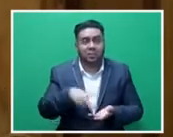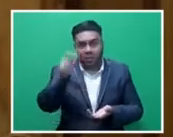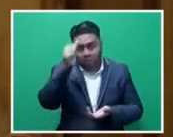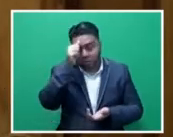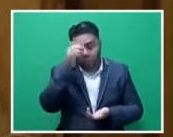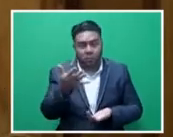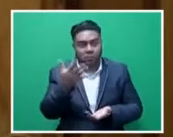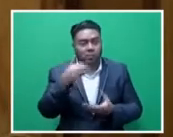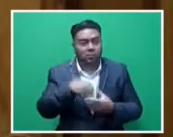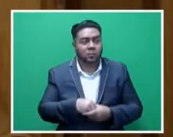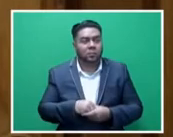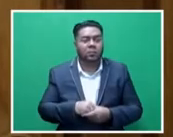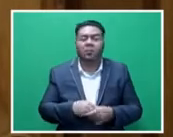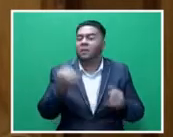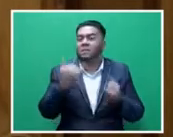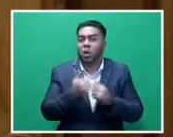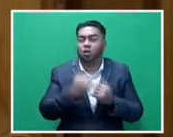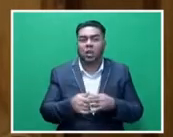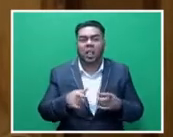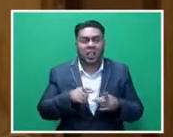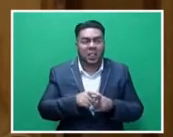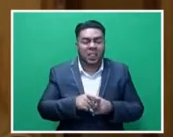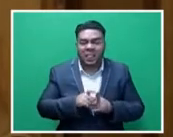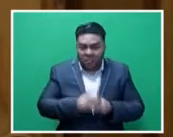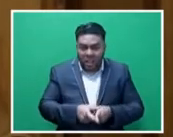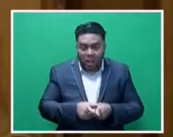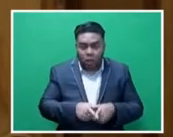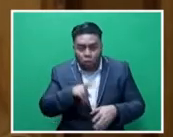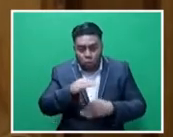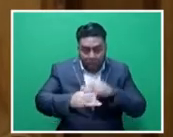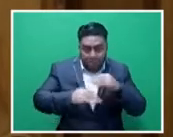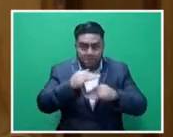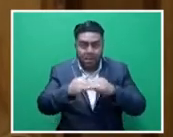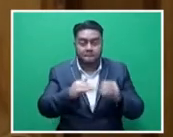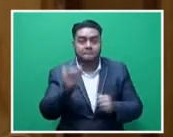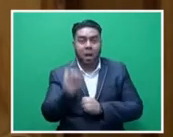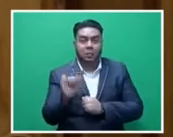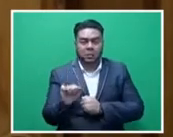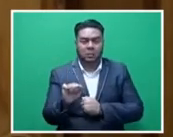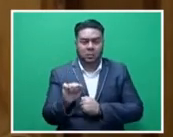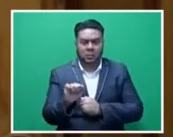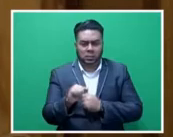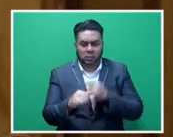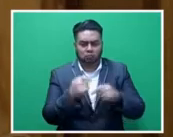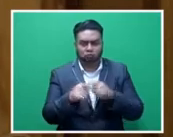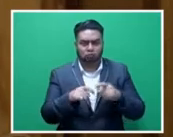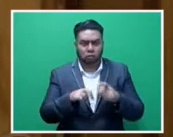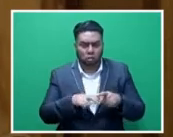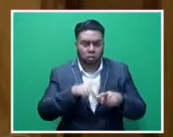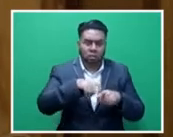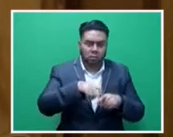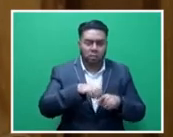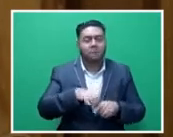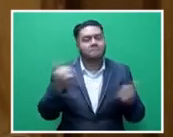mentioned it's very difficult to climb the steps of the buses. Most of the buses in the country are